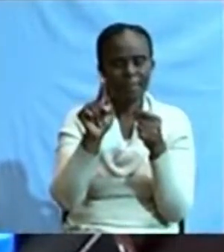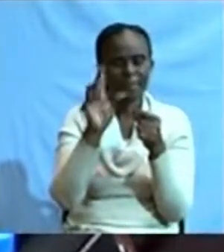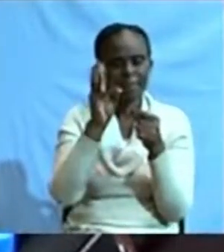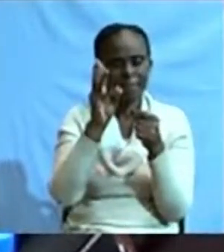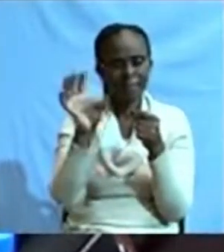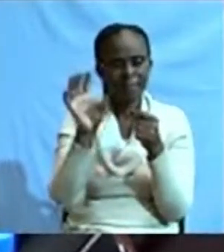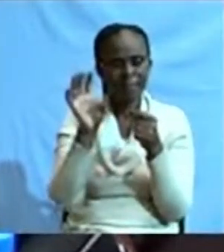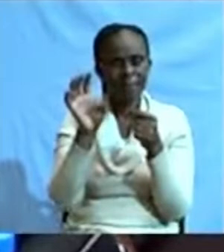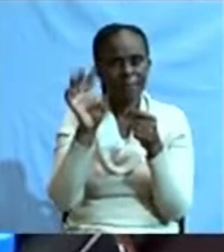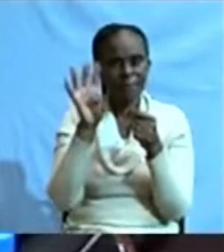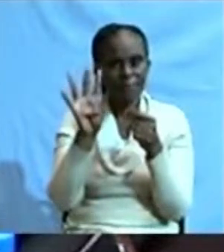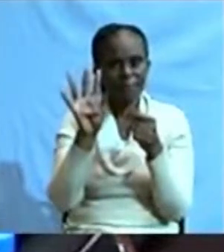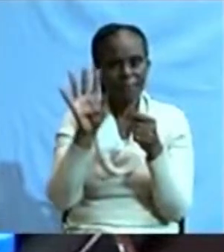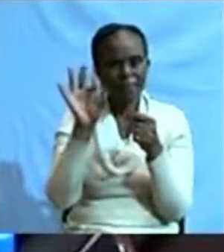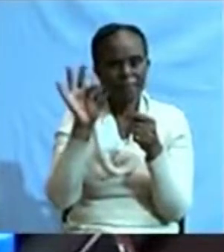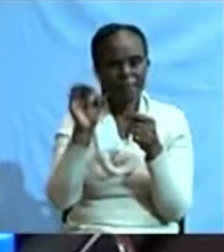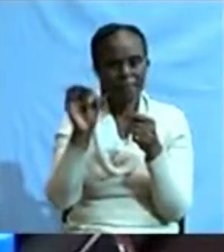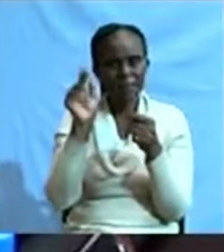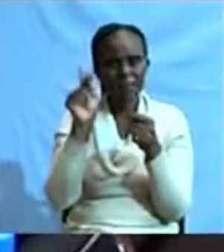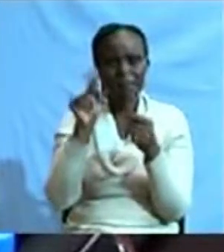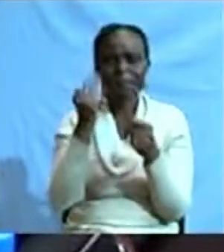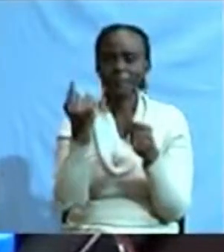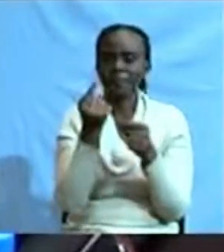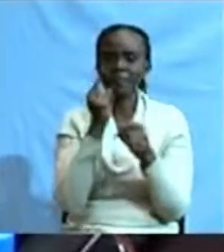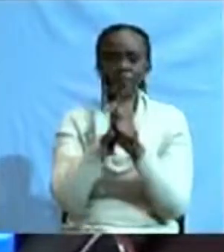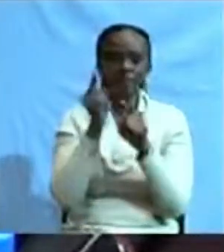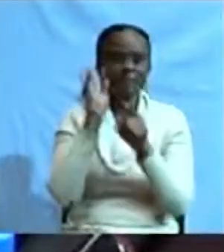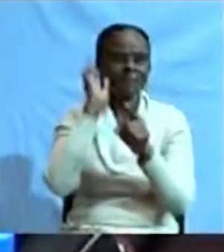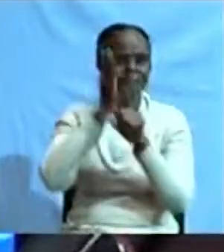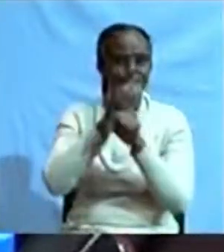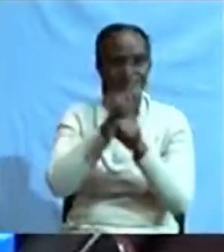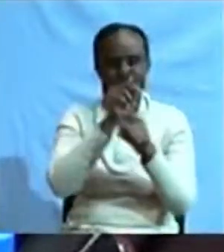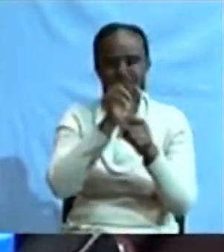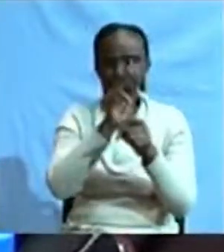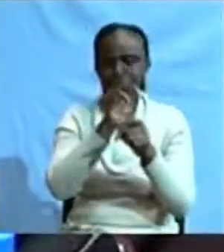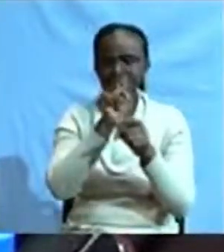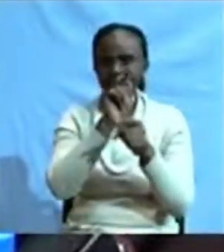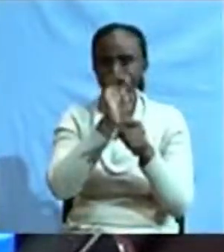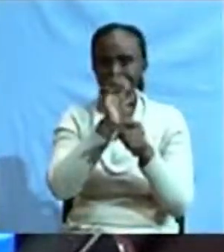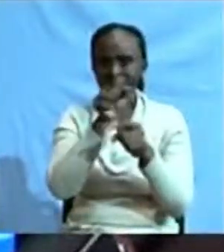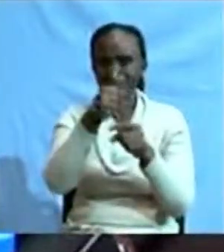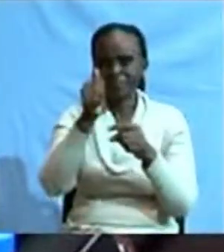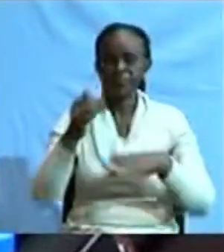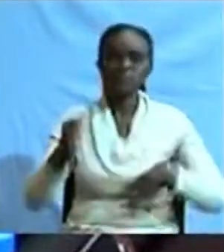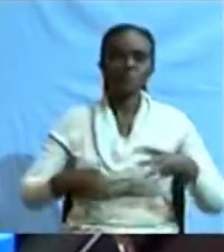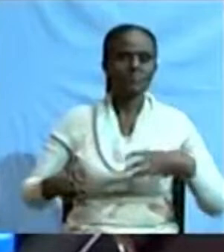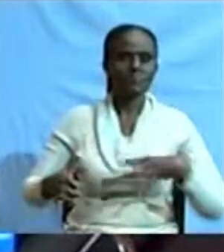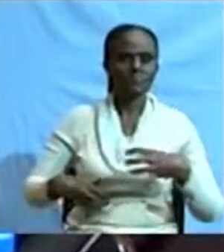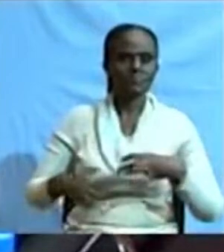1.164 and 90 kwacha, just on rates. And you have lamented. One of the questions, Chair,